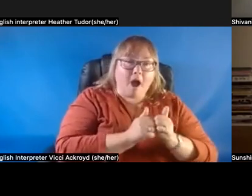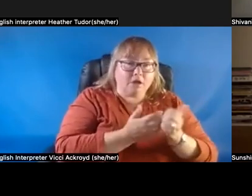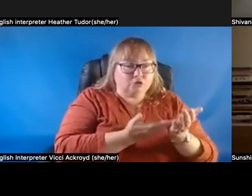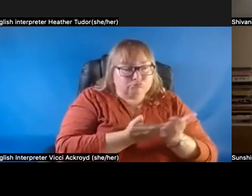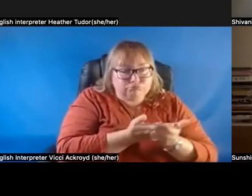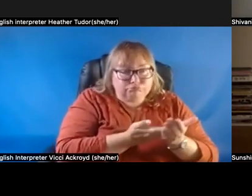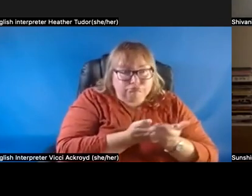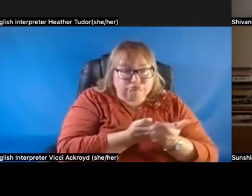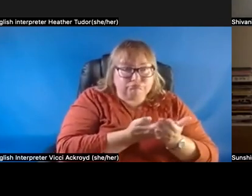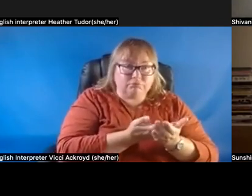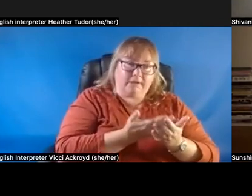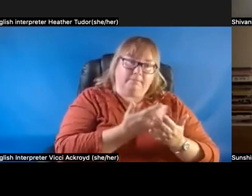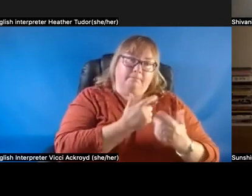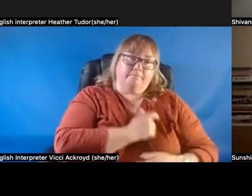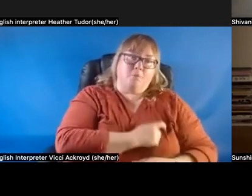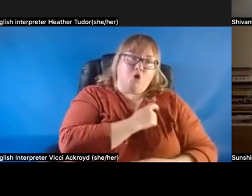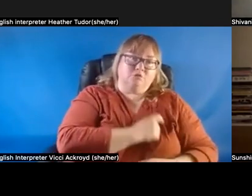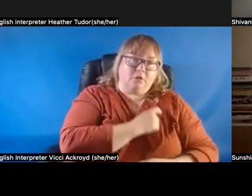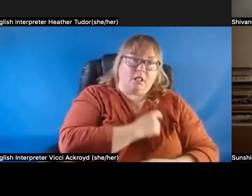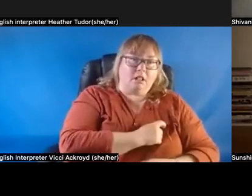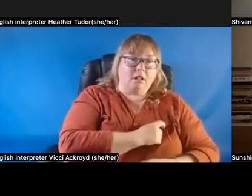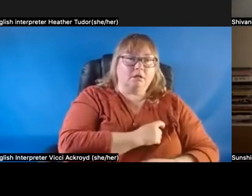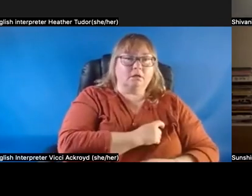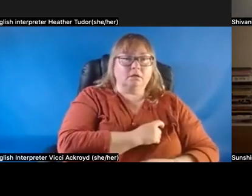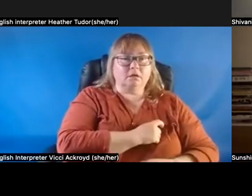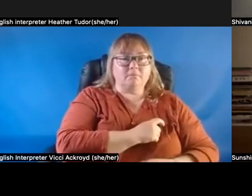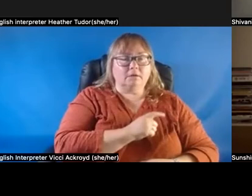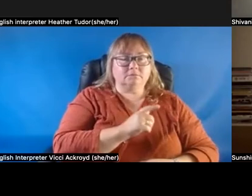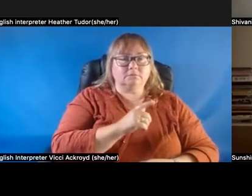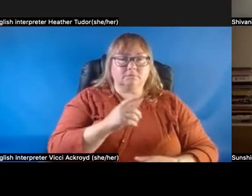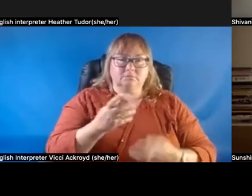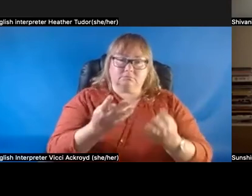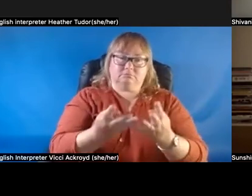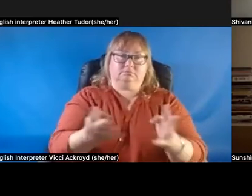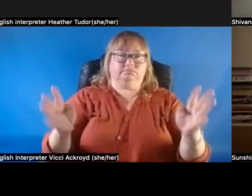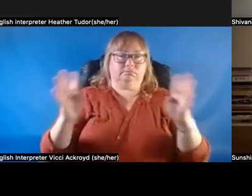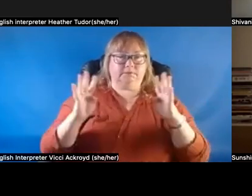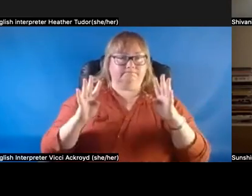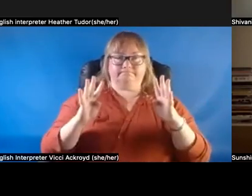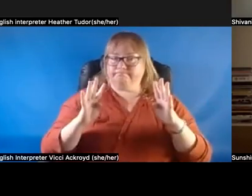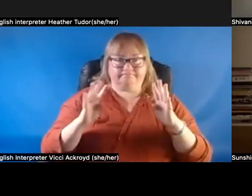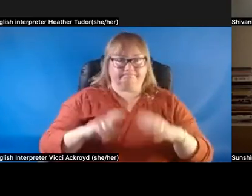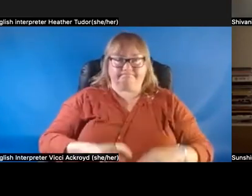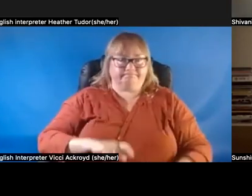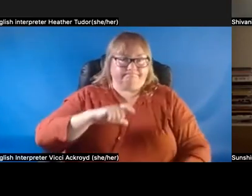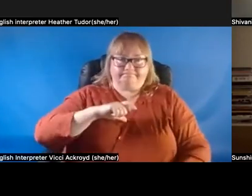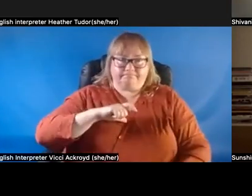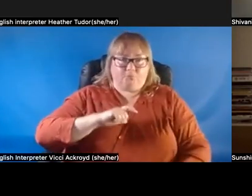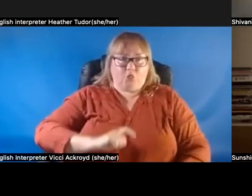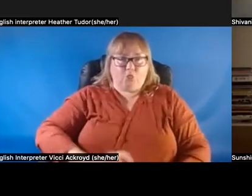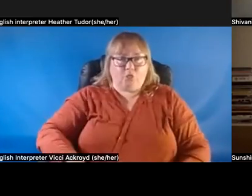setting, but I never had the courage to talk about it to other people.